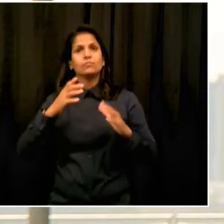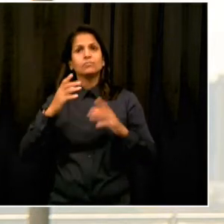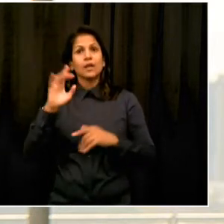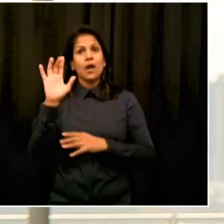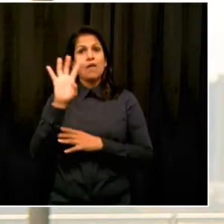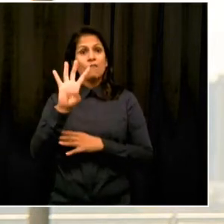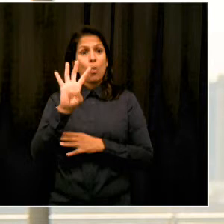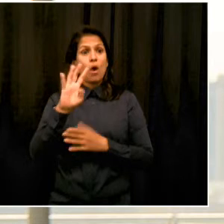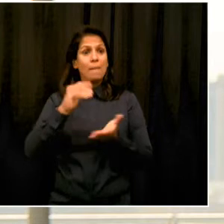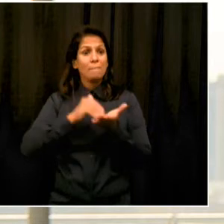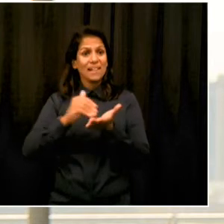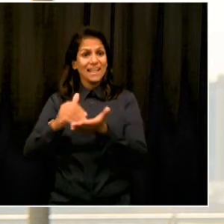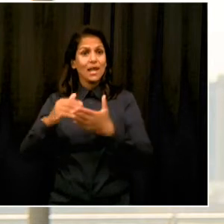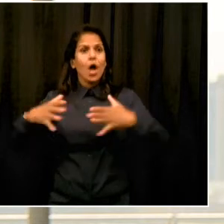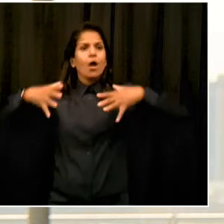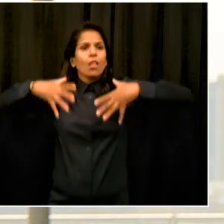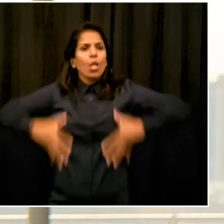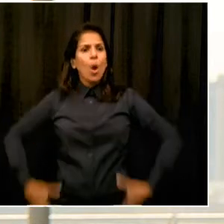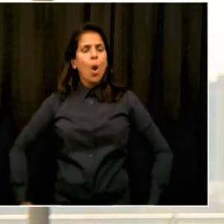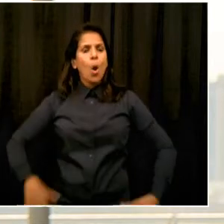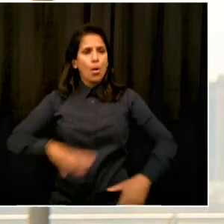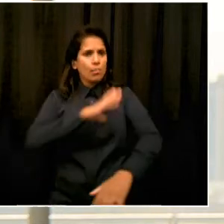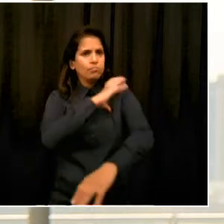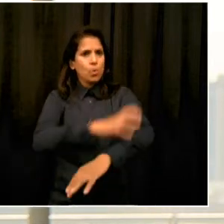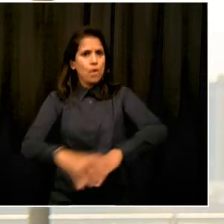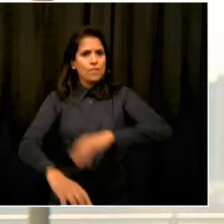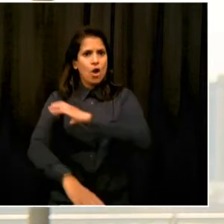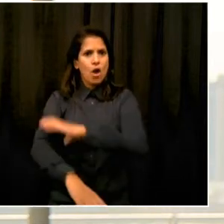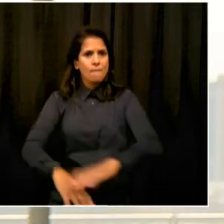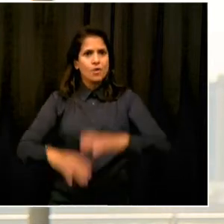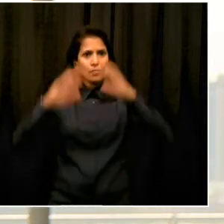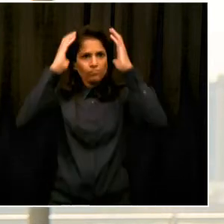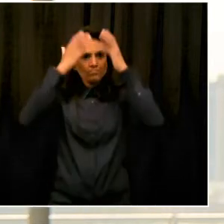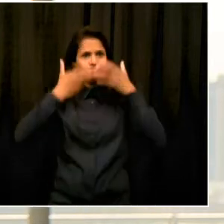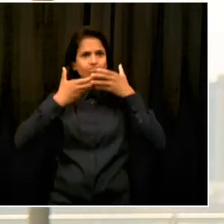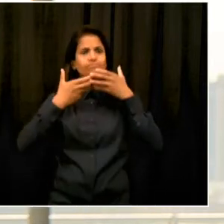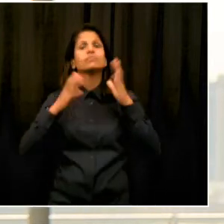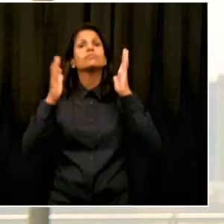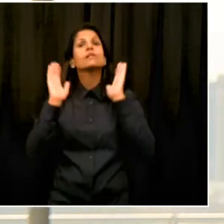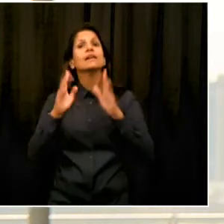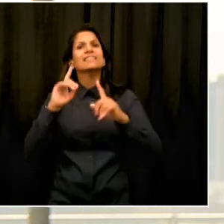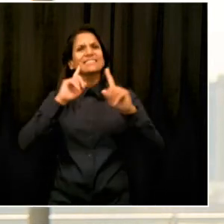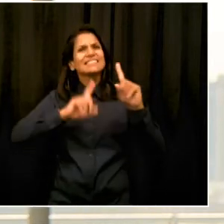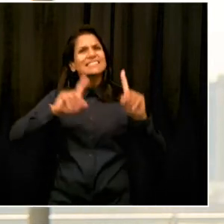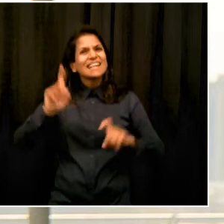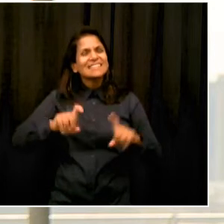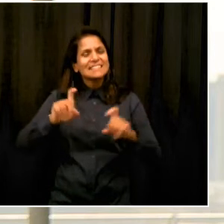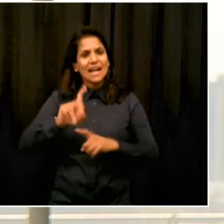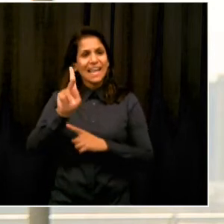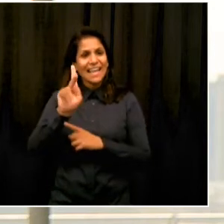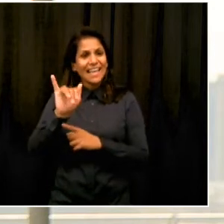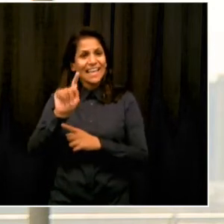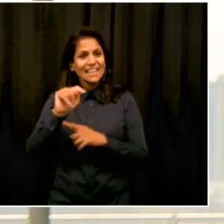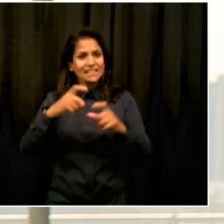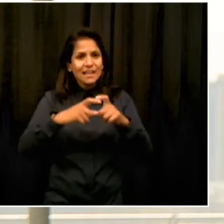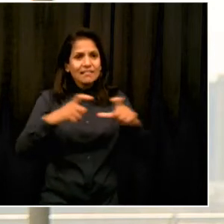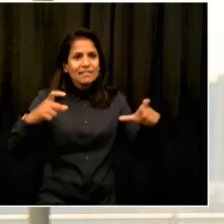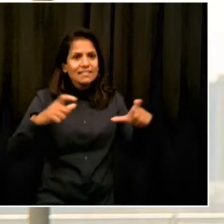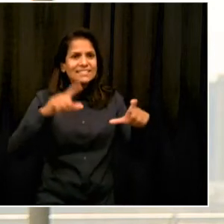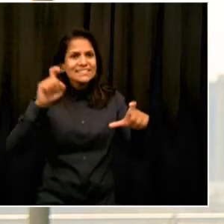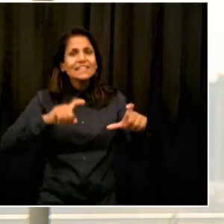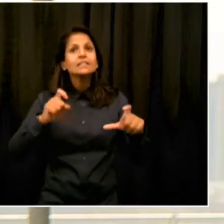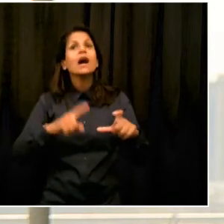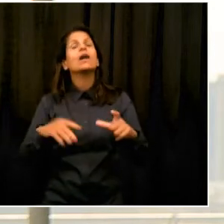over 500,000 test kits for New York City. There were days where without those test kits, we would have been unable to serve